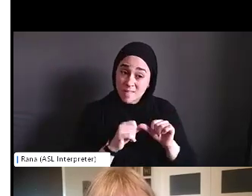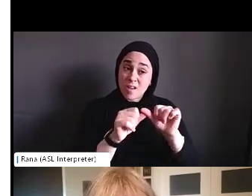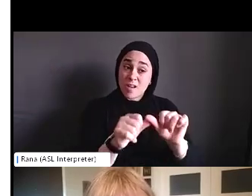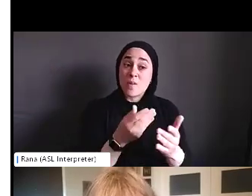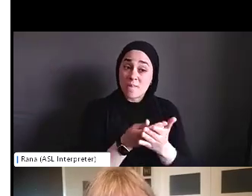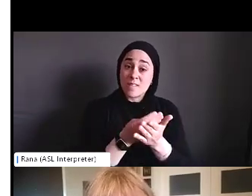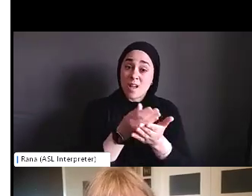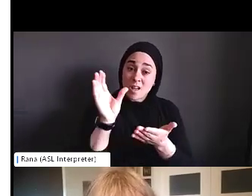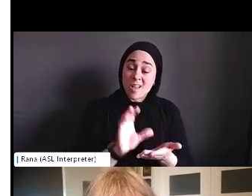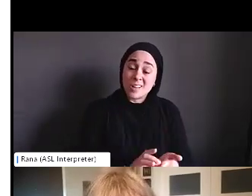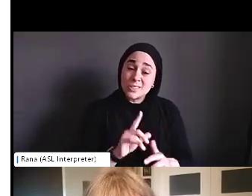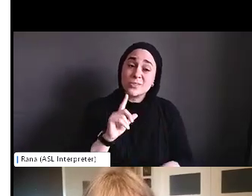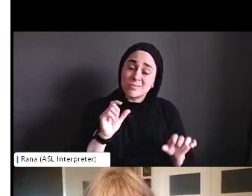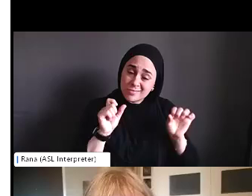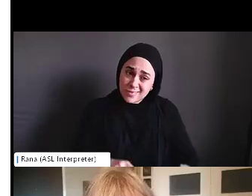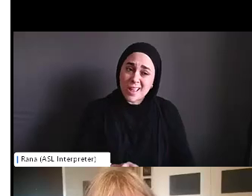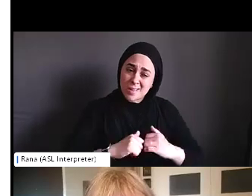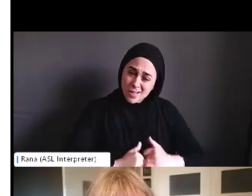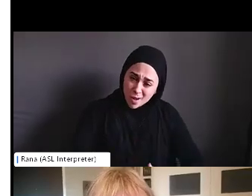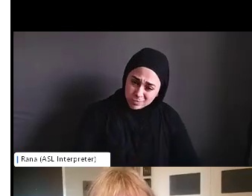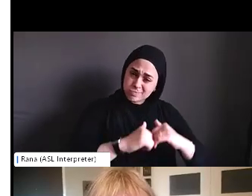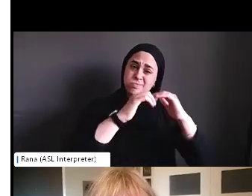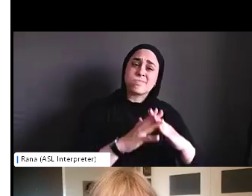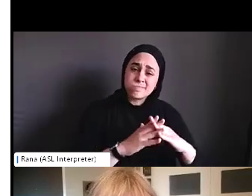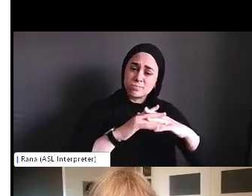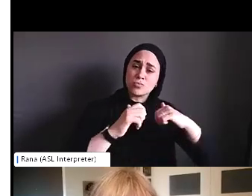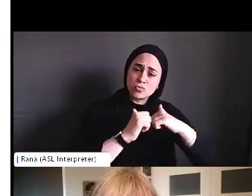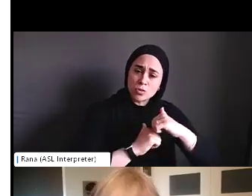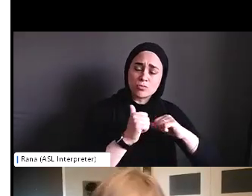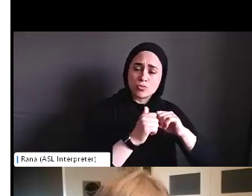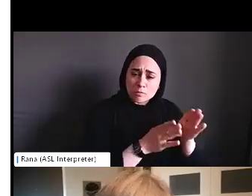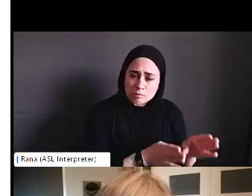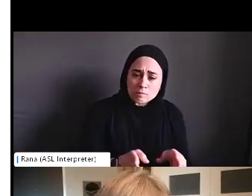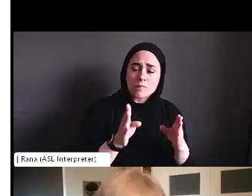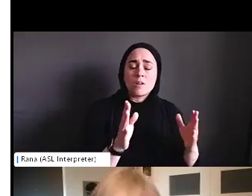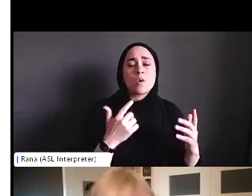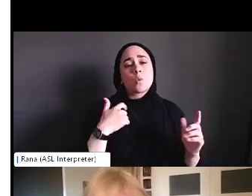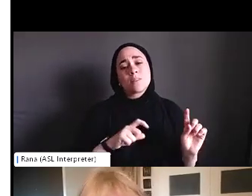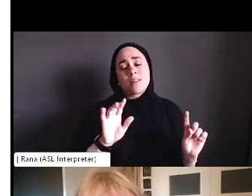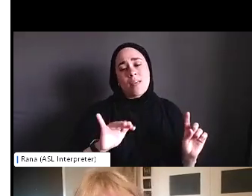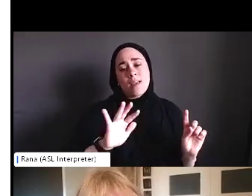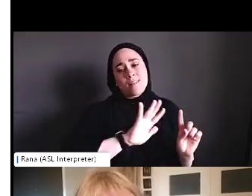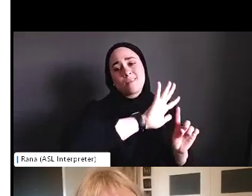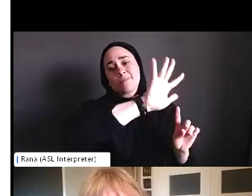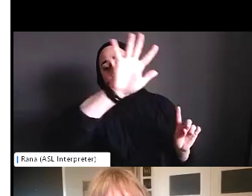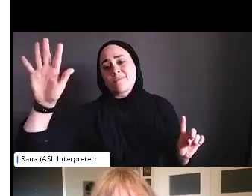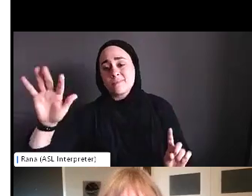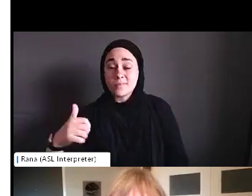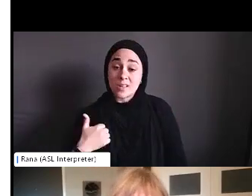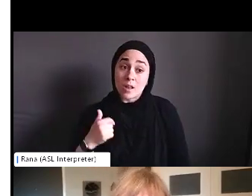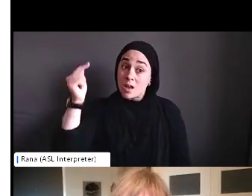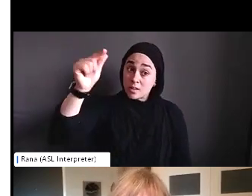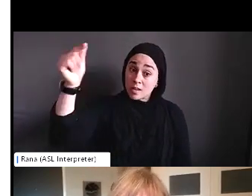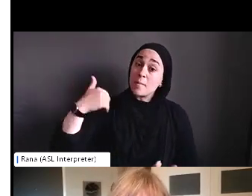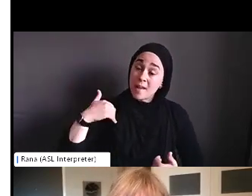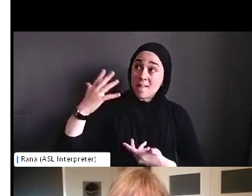been able to really build infrastructure. We need to do that across the country. And so, governments have a role to